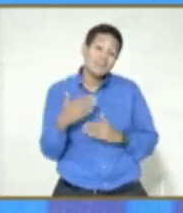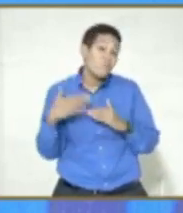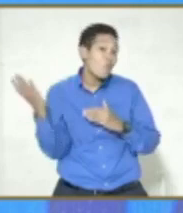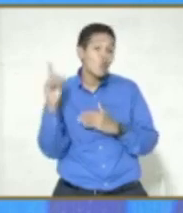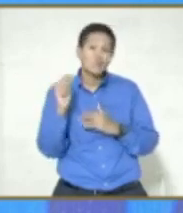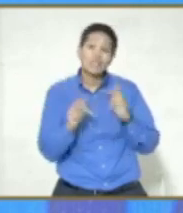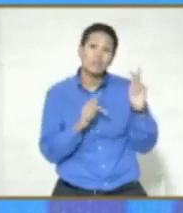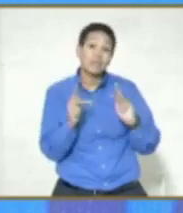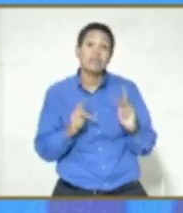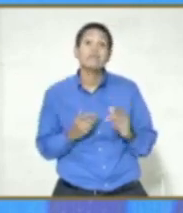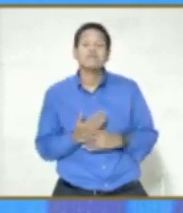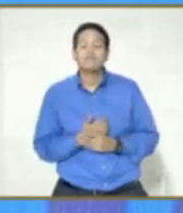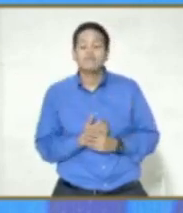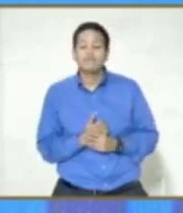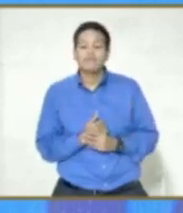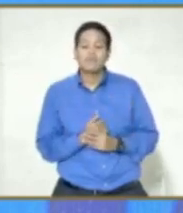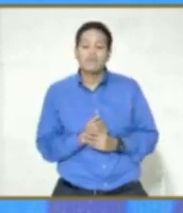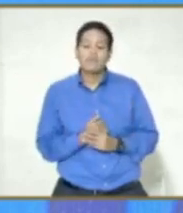And